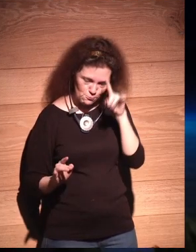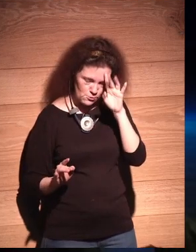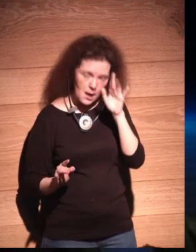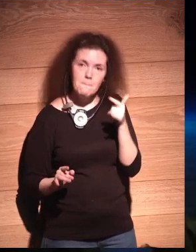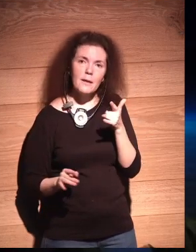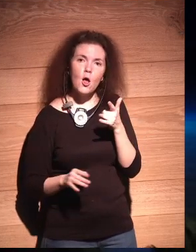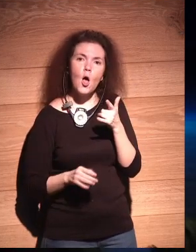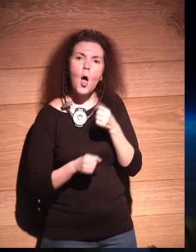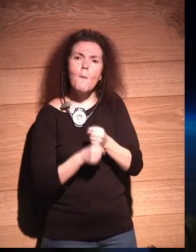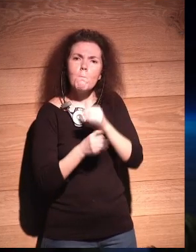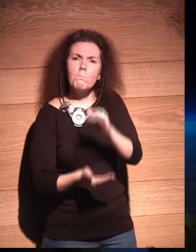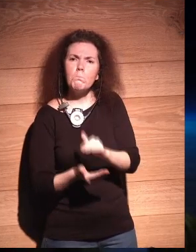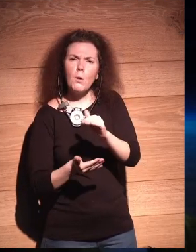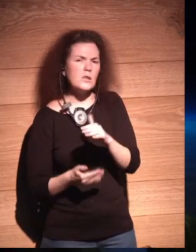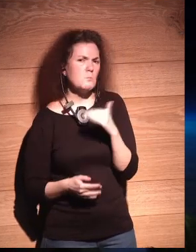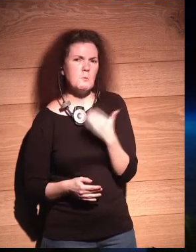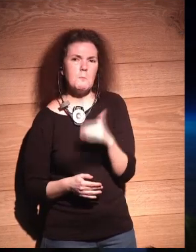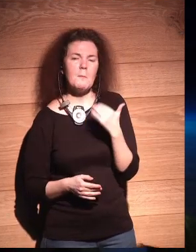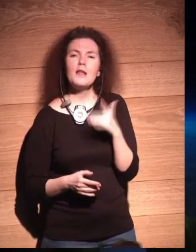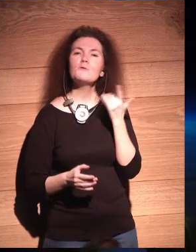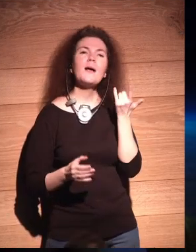cute ponies. They're like, they kick and